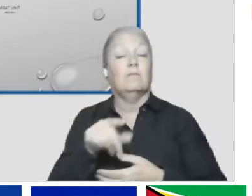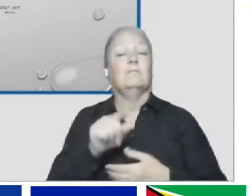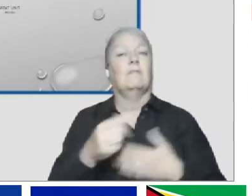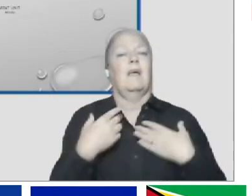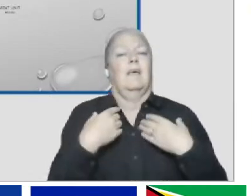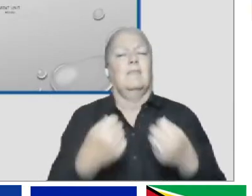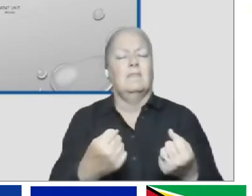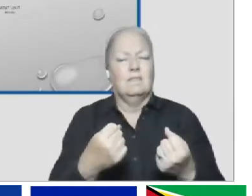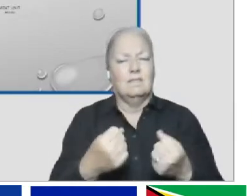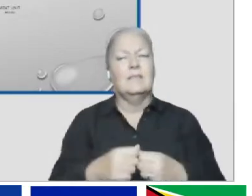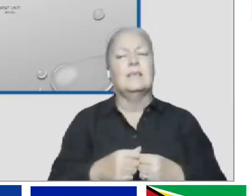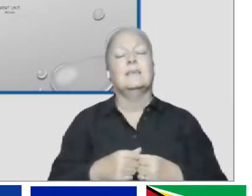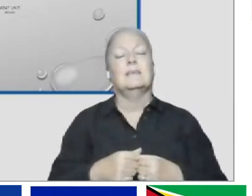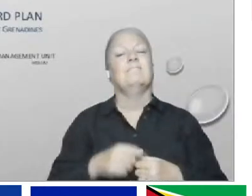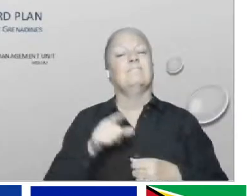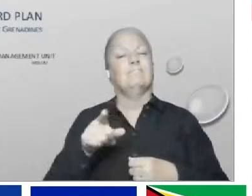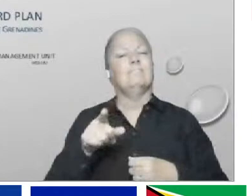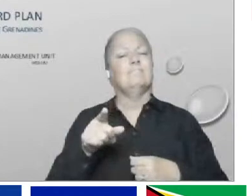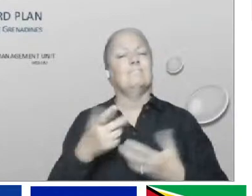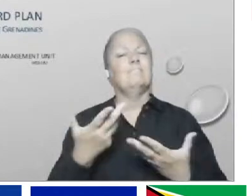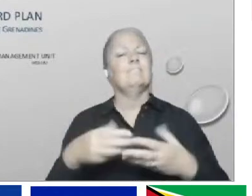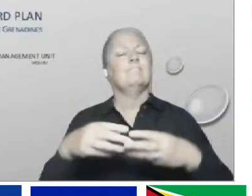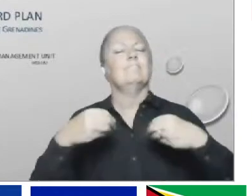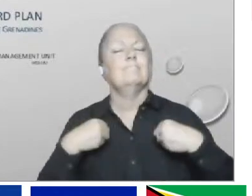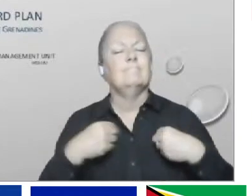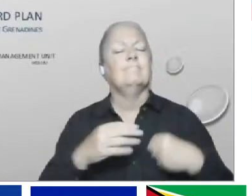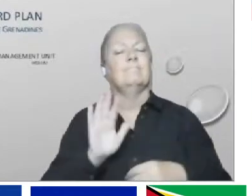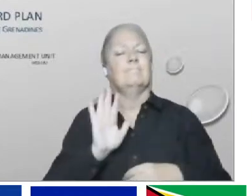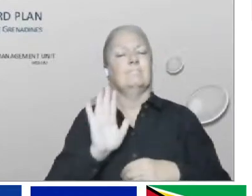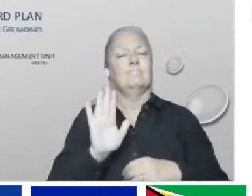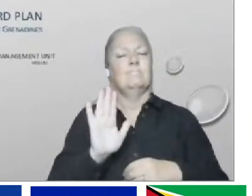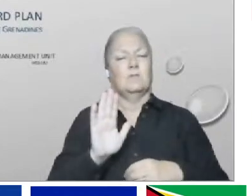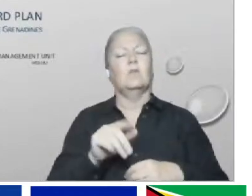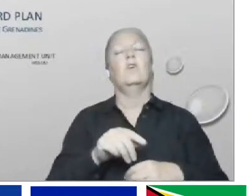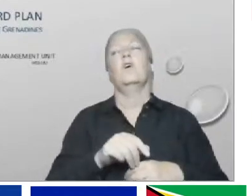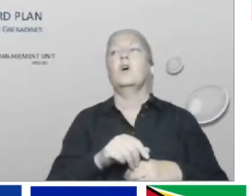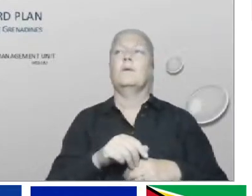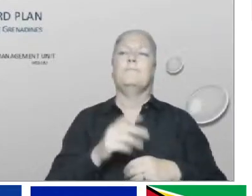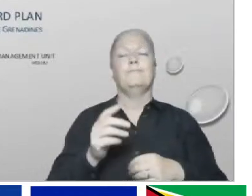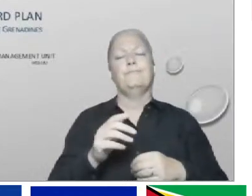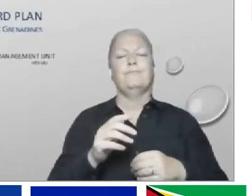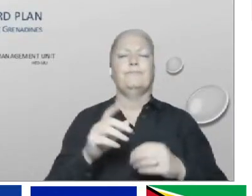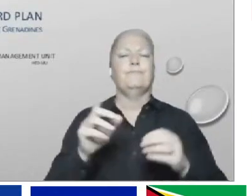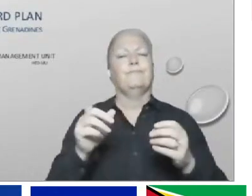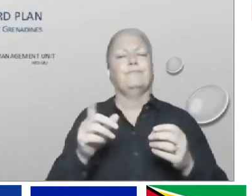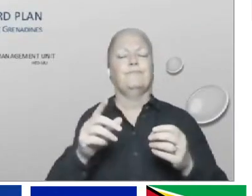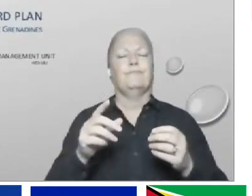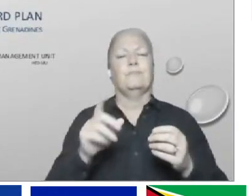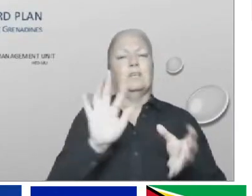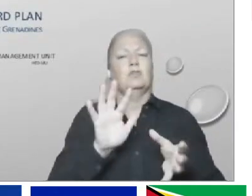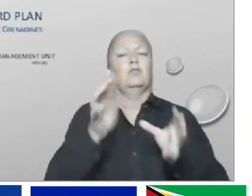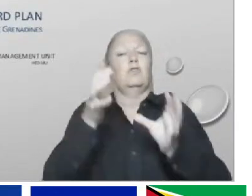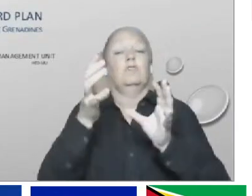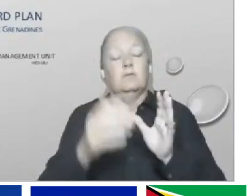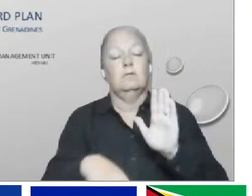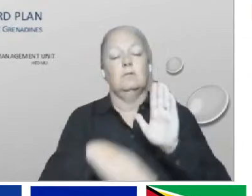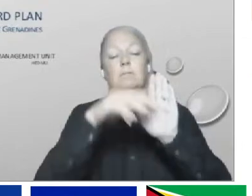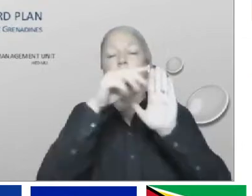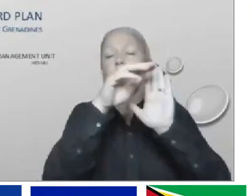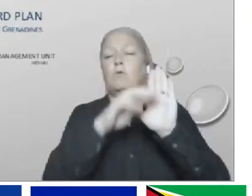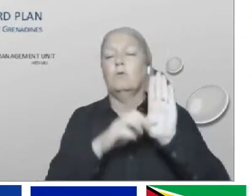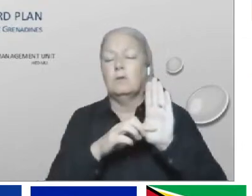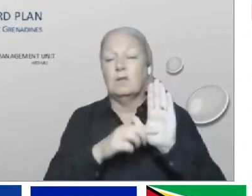Grenadines Comprehensive Disaster Management Policy. The Health Disaster Coordinator with the Health